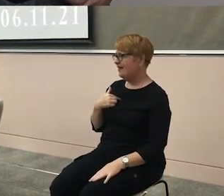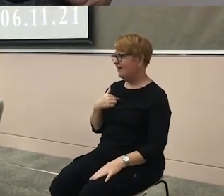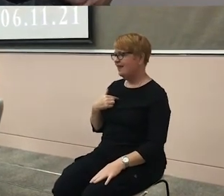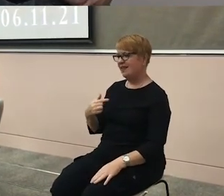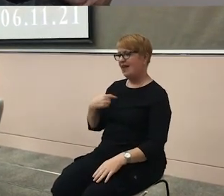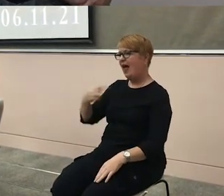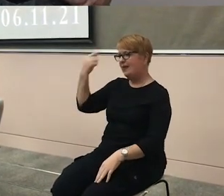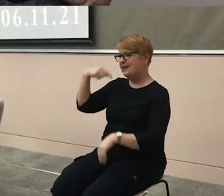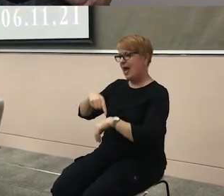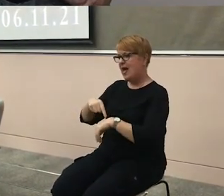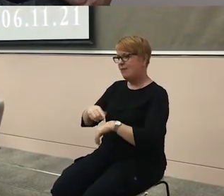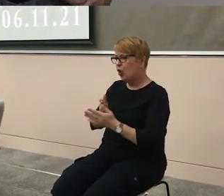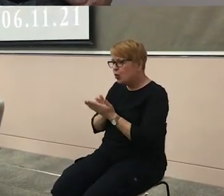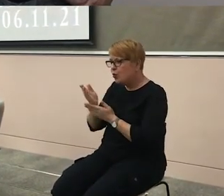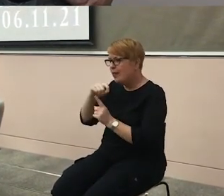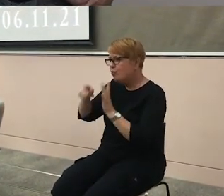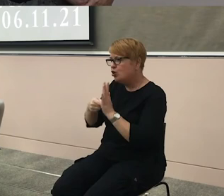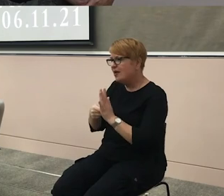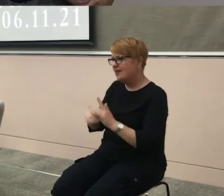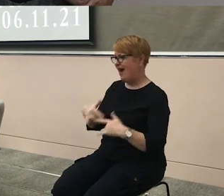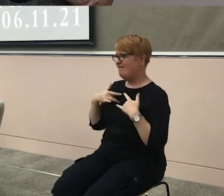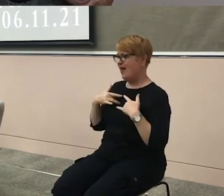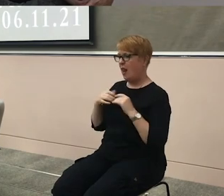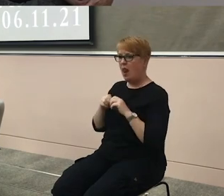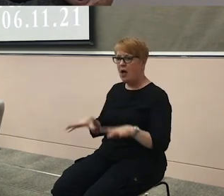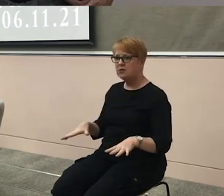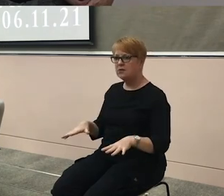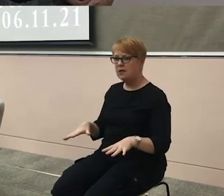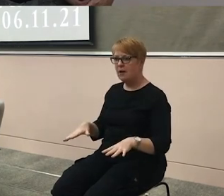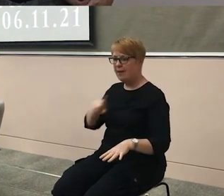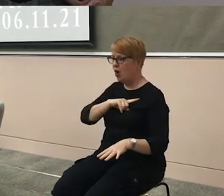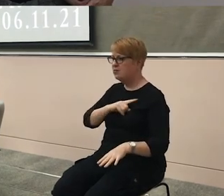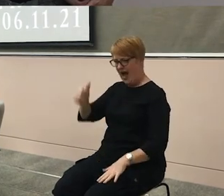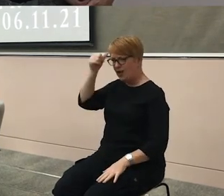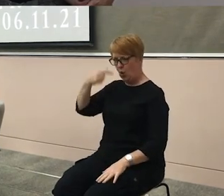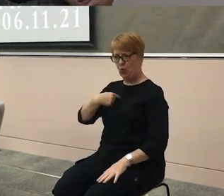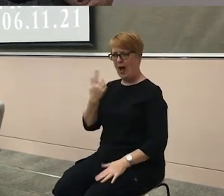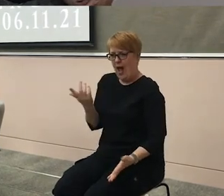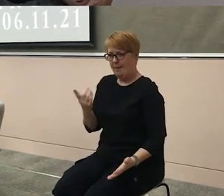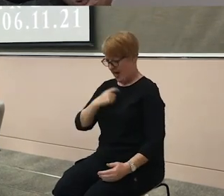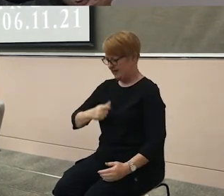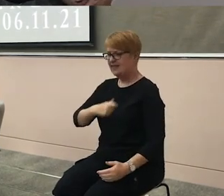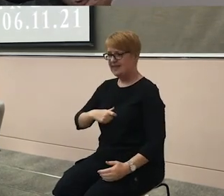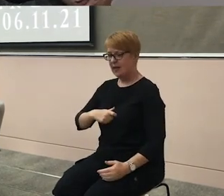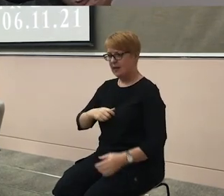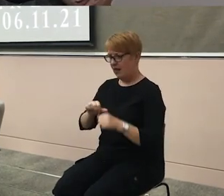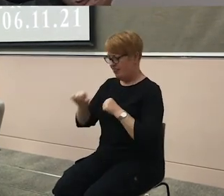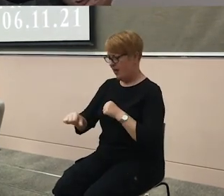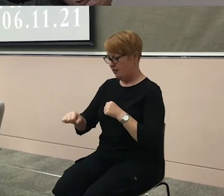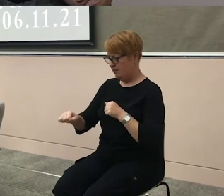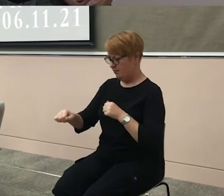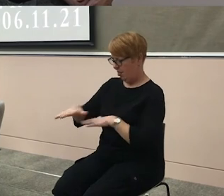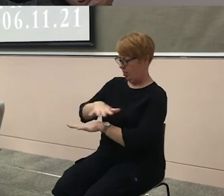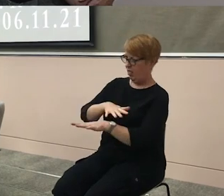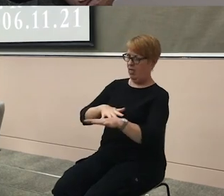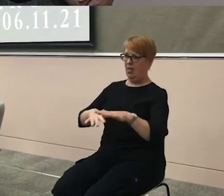lost through this project because I thought I was found. I knew my identity and how this perceived identity I have. And then with all this, I